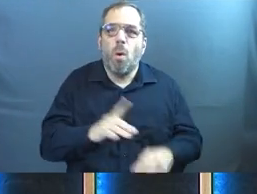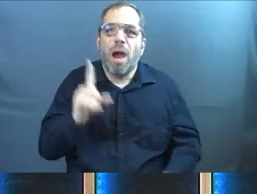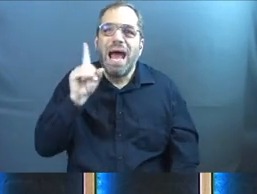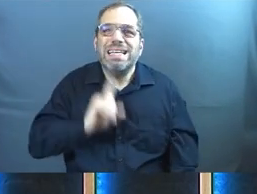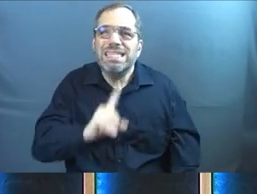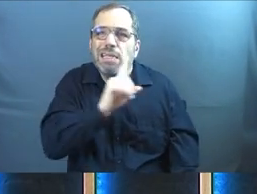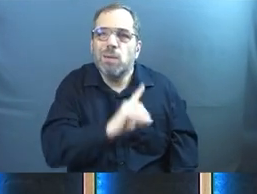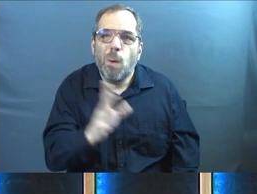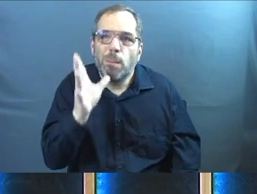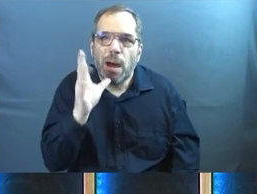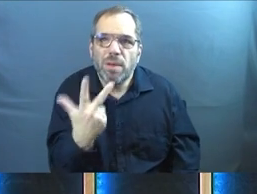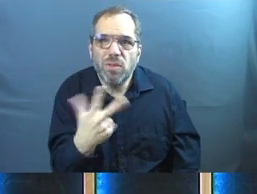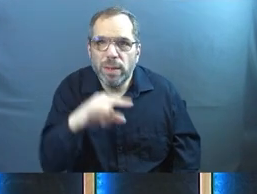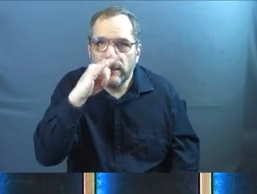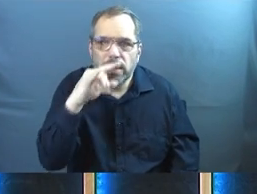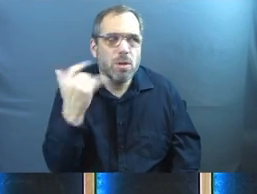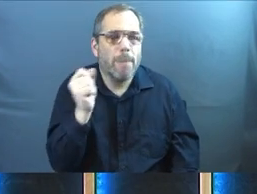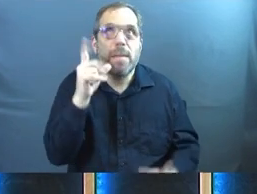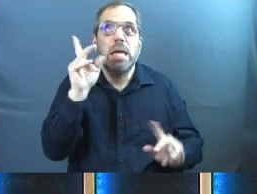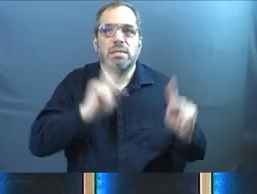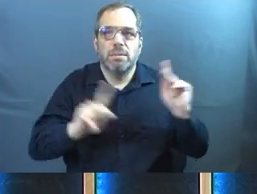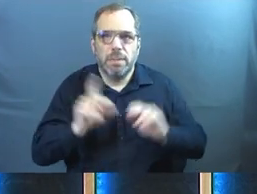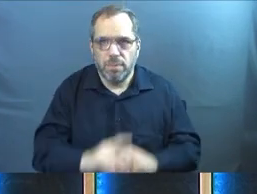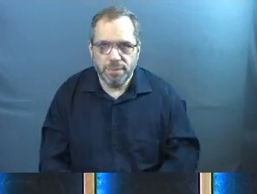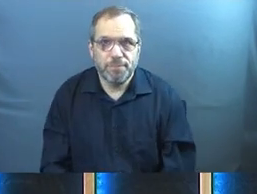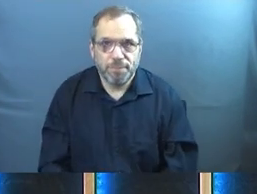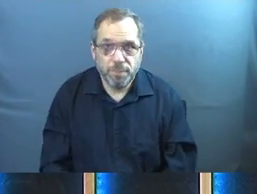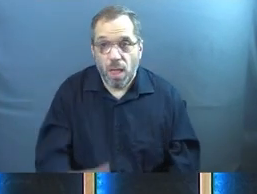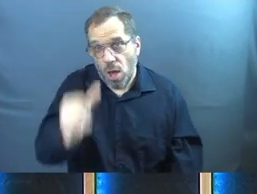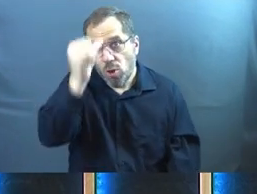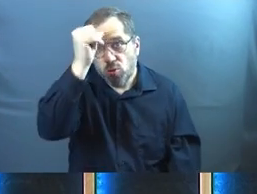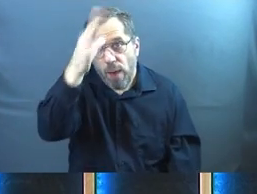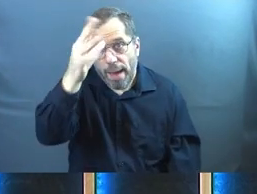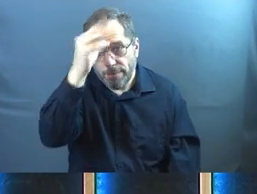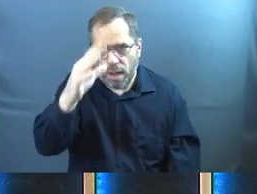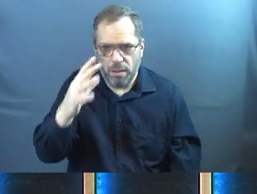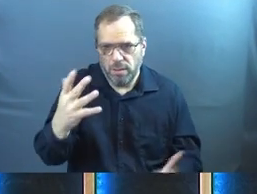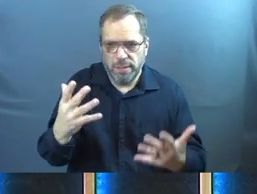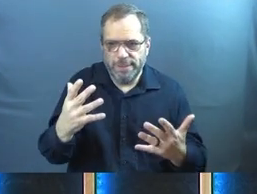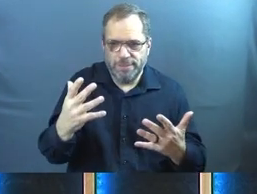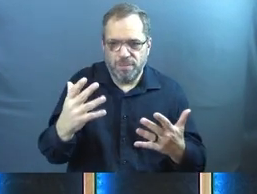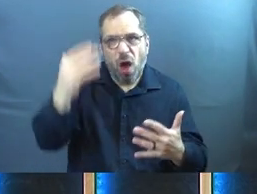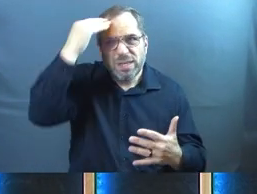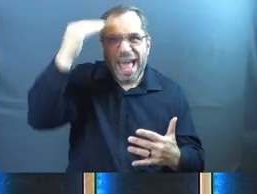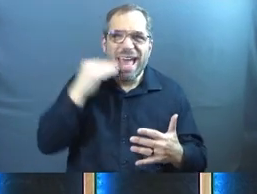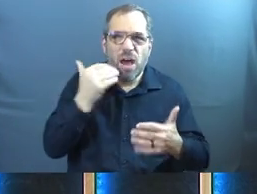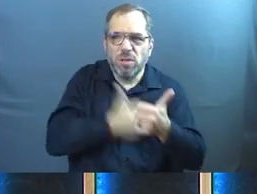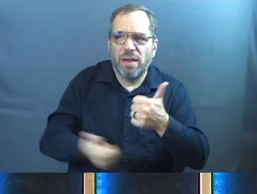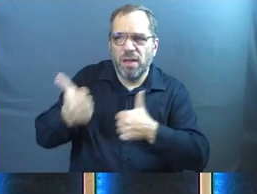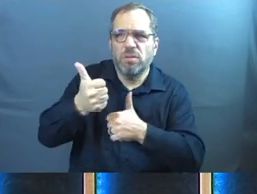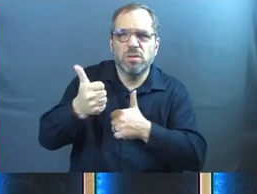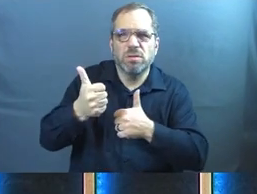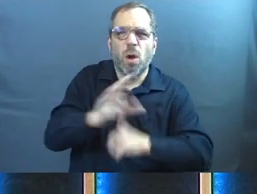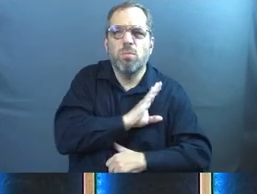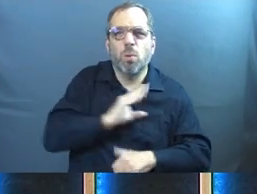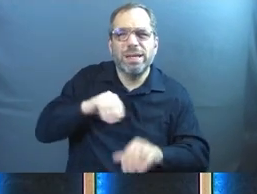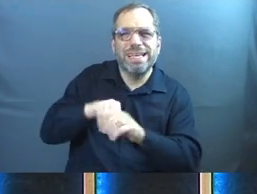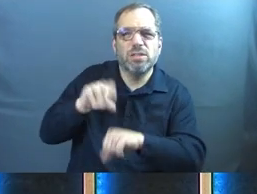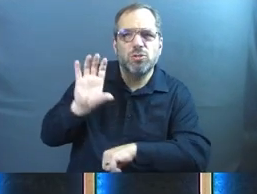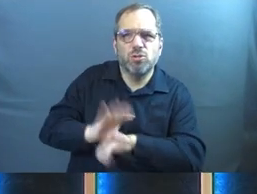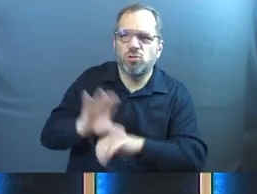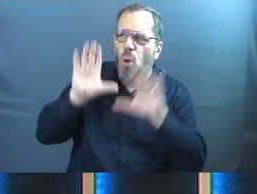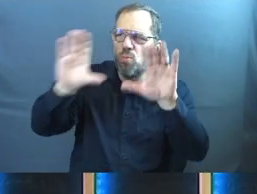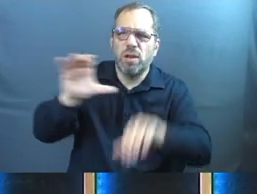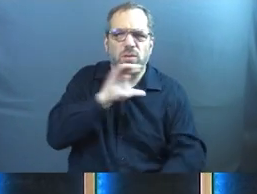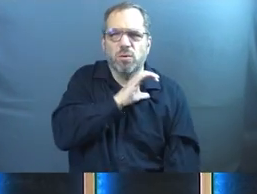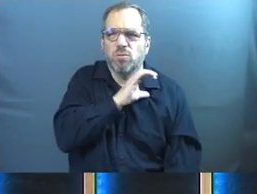three kids. Amazing people. Grandpa was head of the elder board at the church.